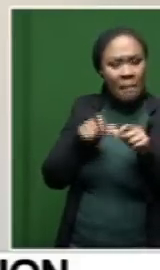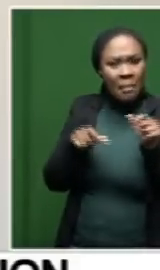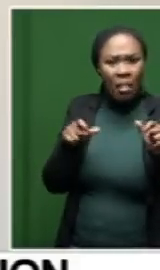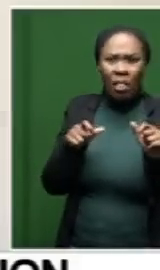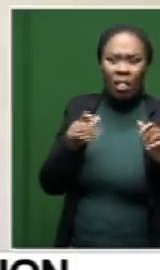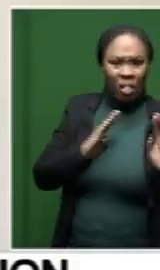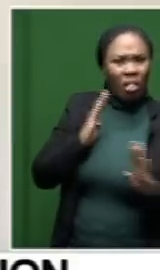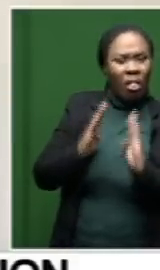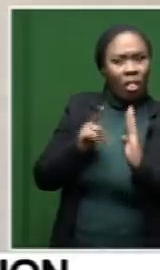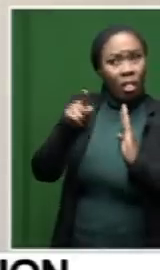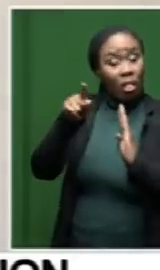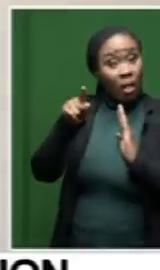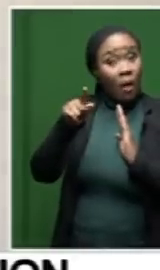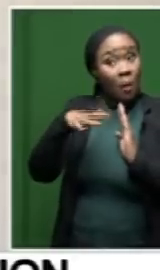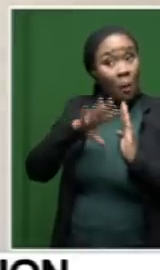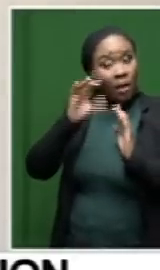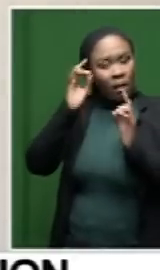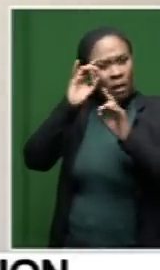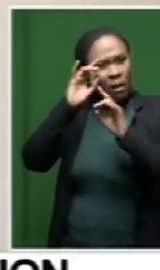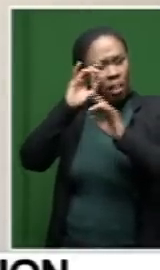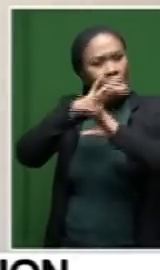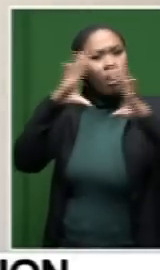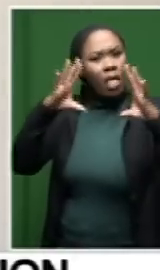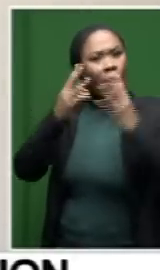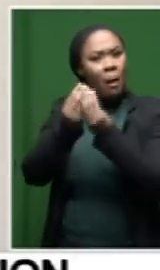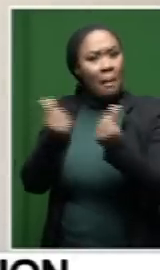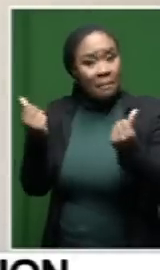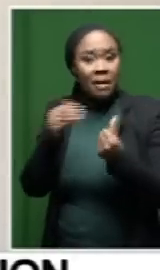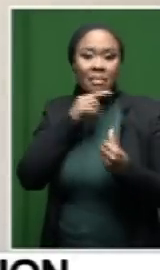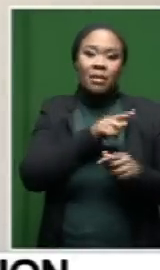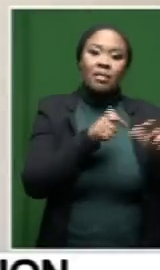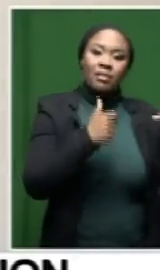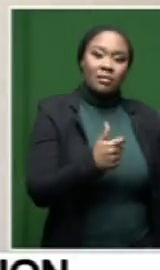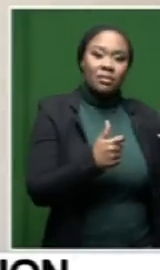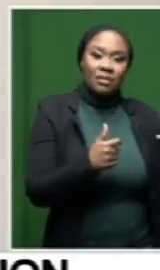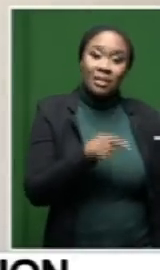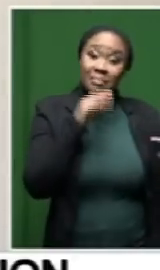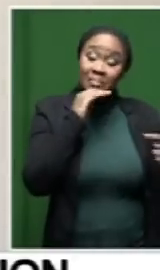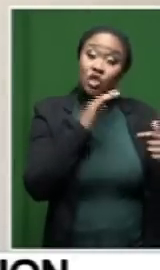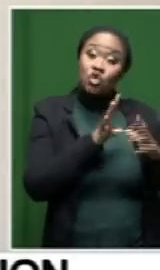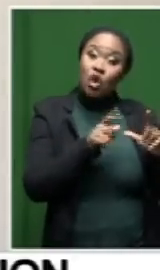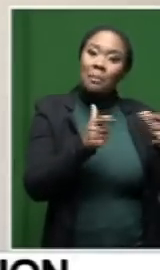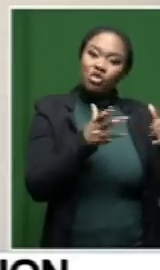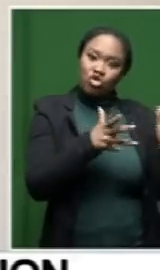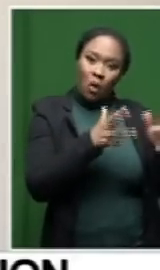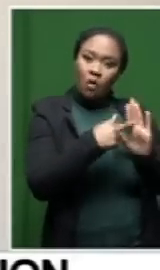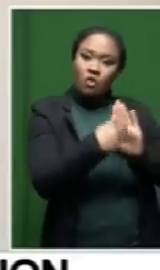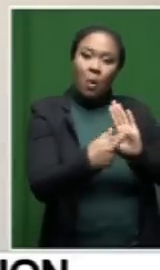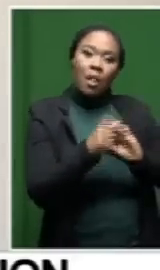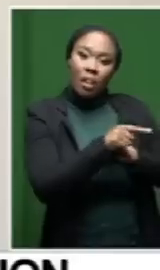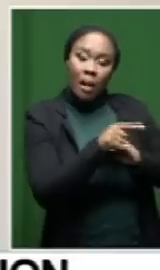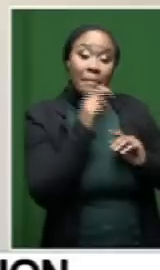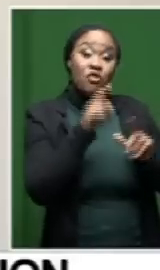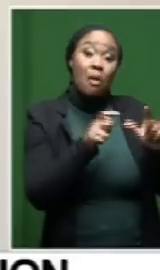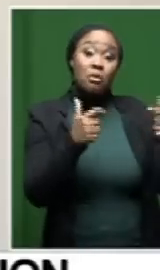nation. So often commissions of inquiry are national responses to a national calamity. And what we try to do with commissions of